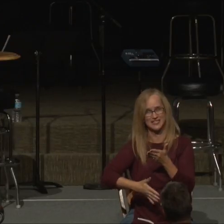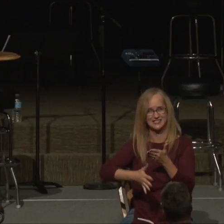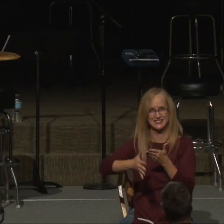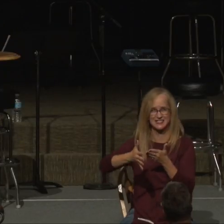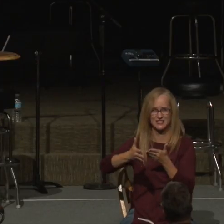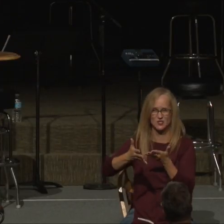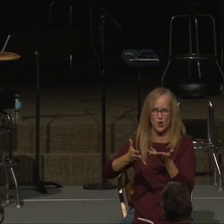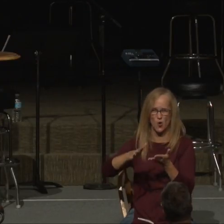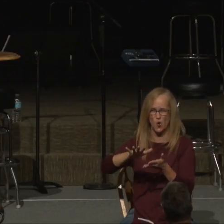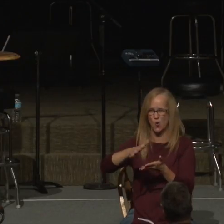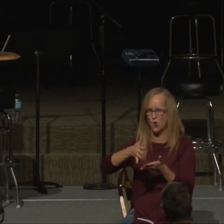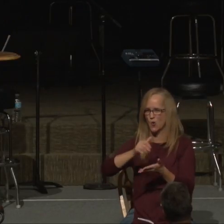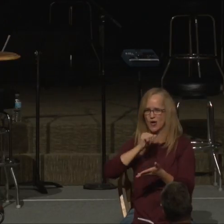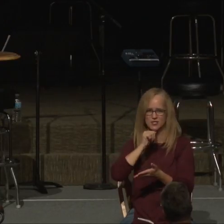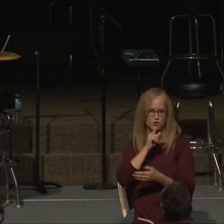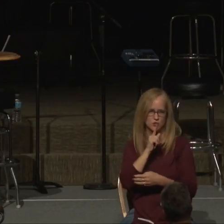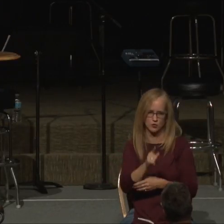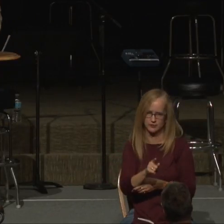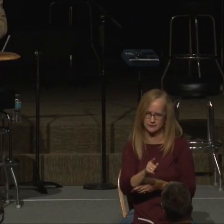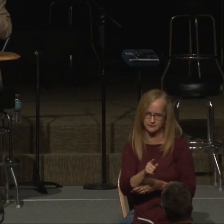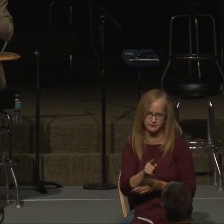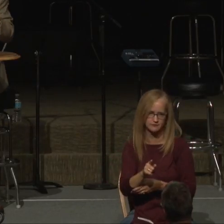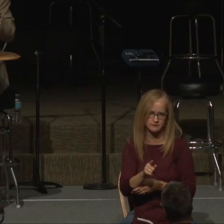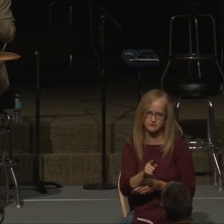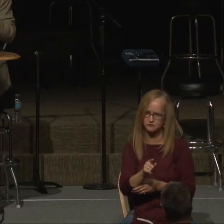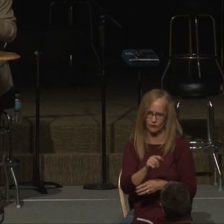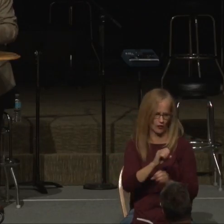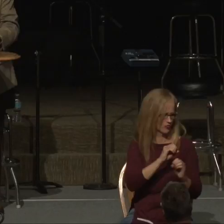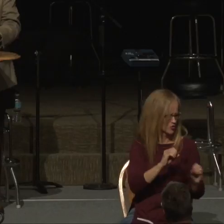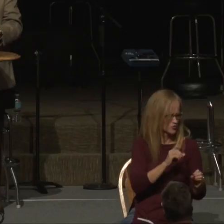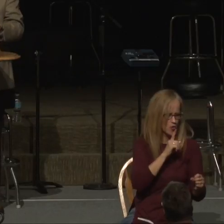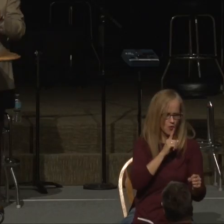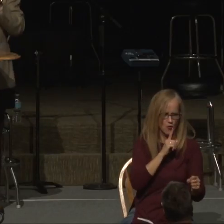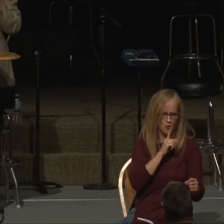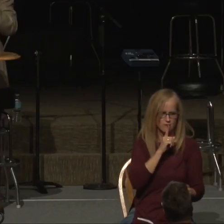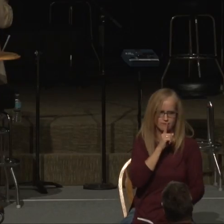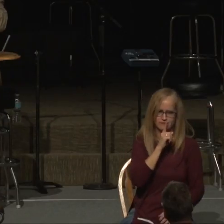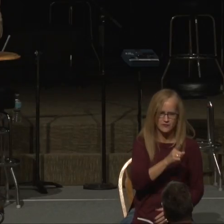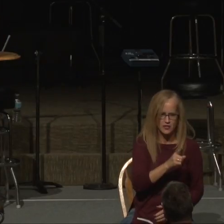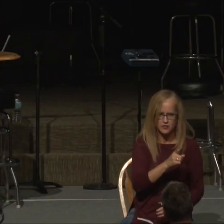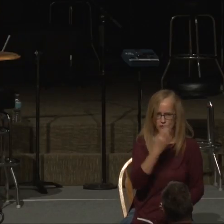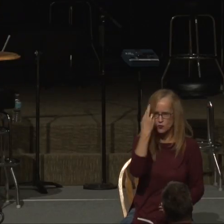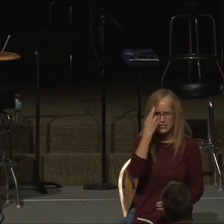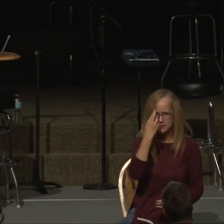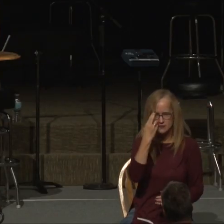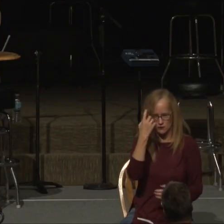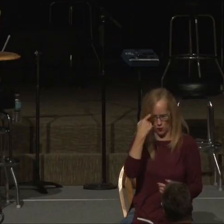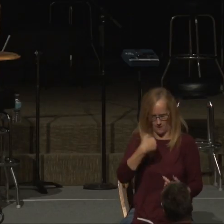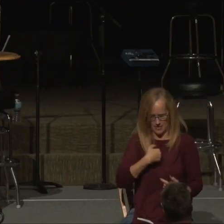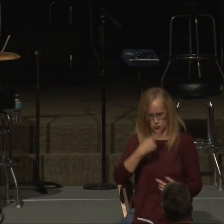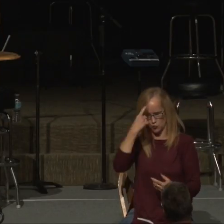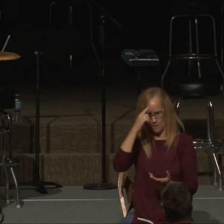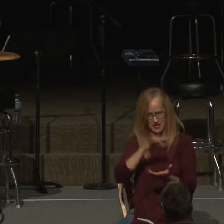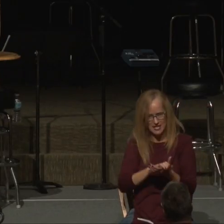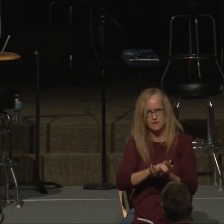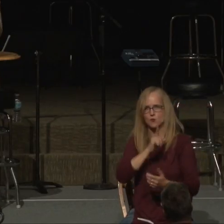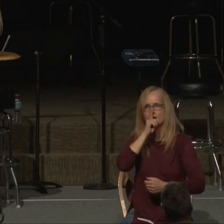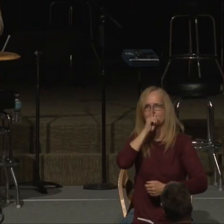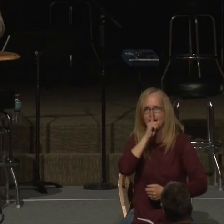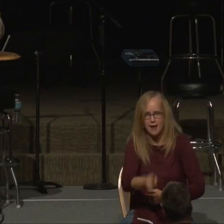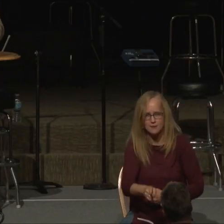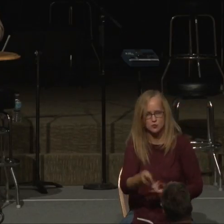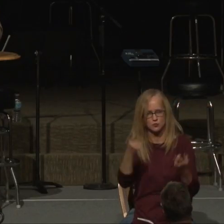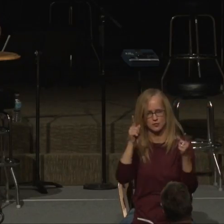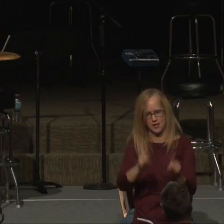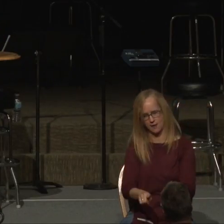so uncertain. In other words, there's no definitive reason for me to believe that it absolutely will